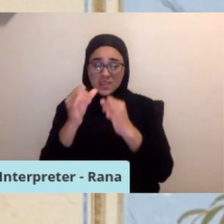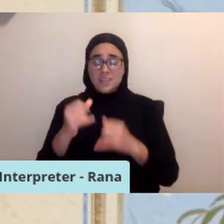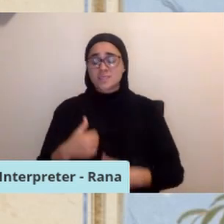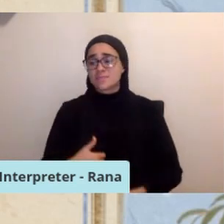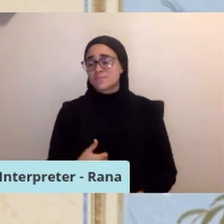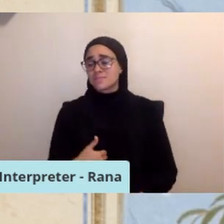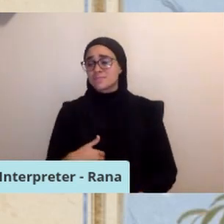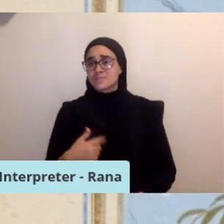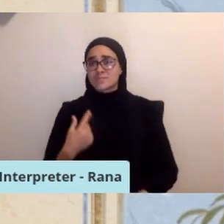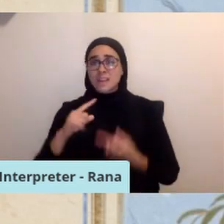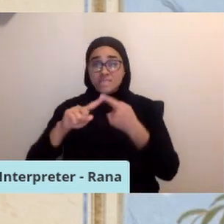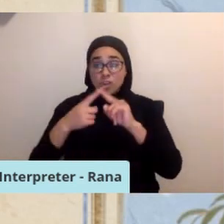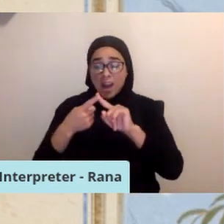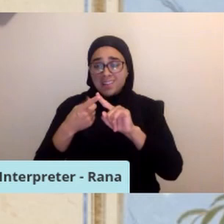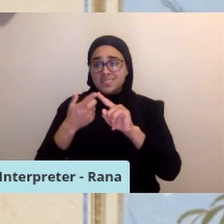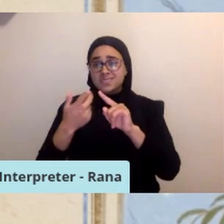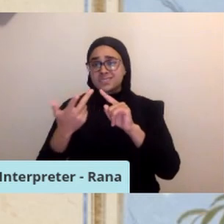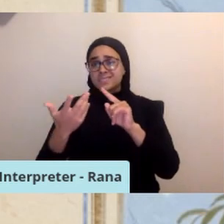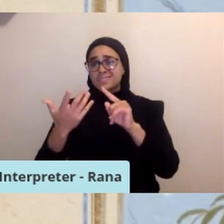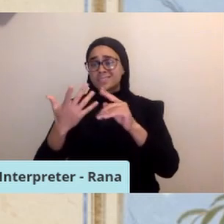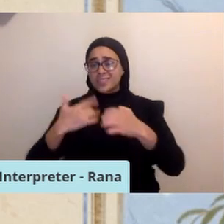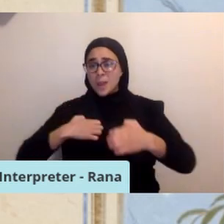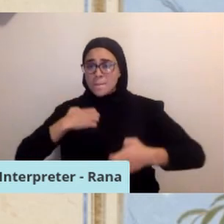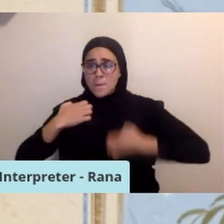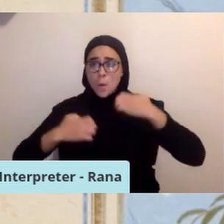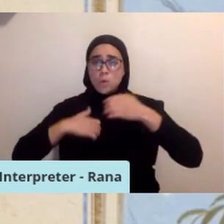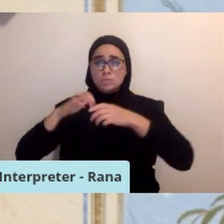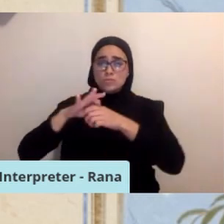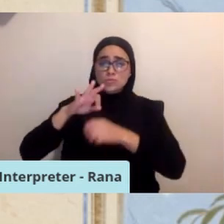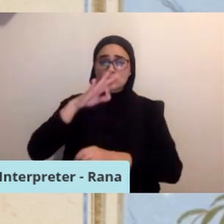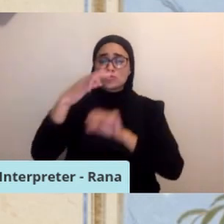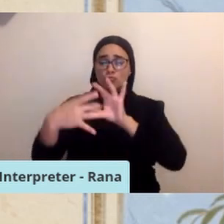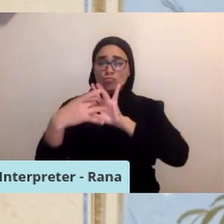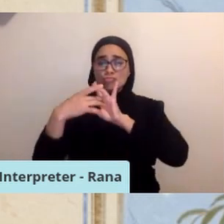have emotional and spiritual relationship.